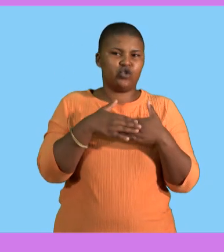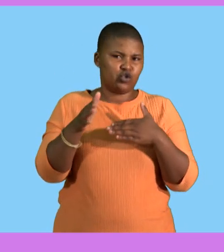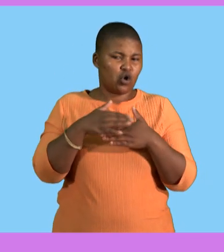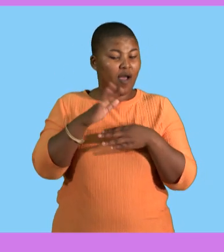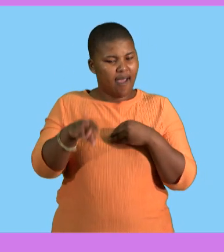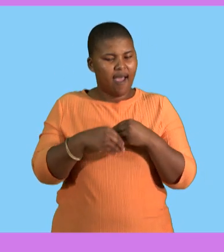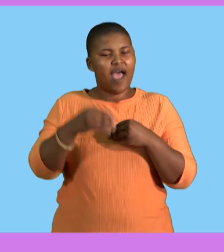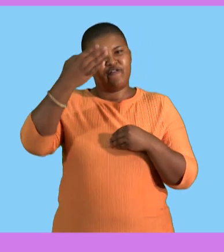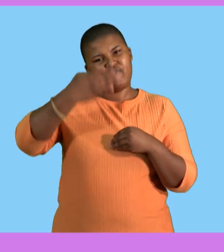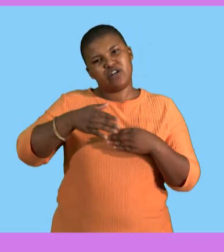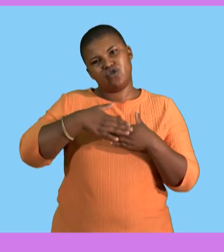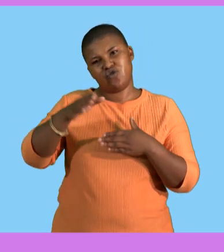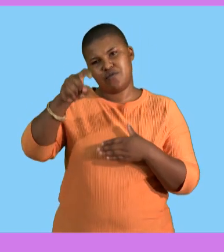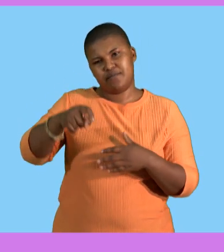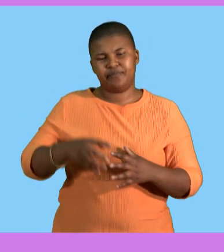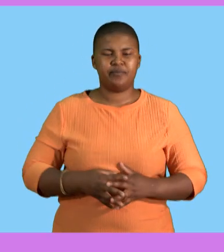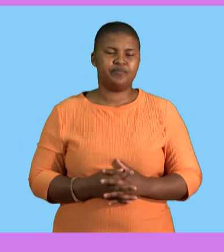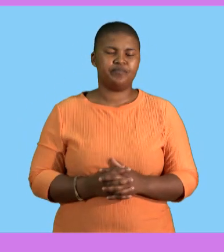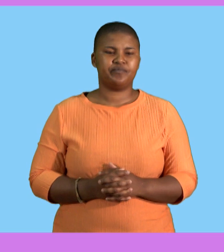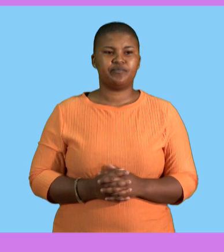a front door.